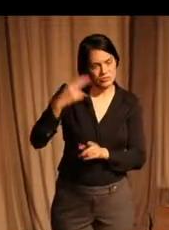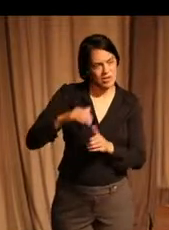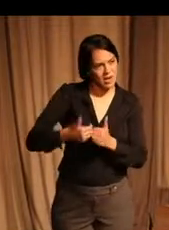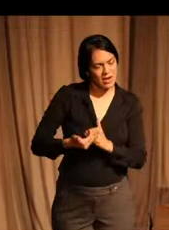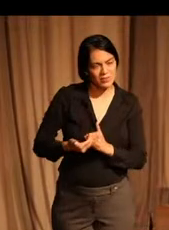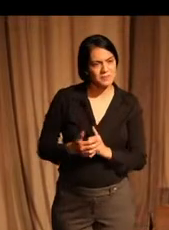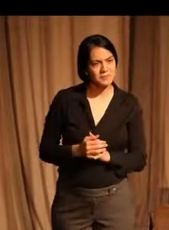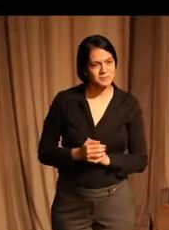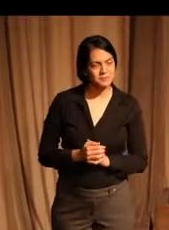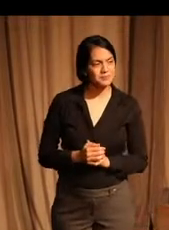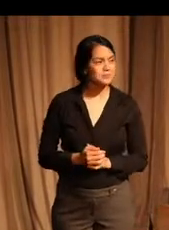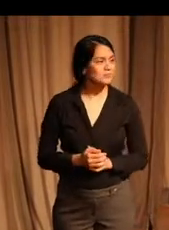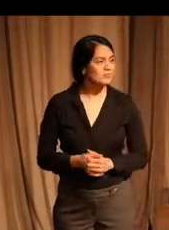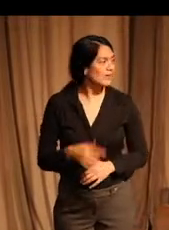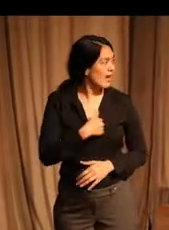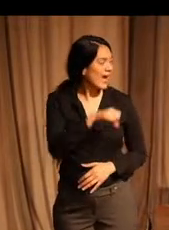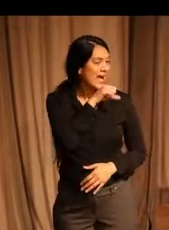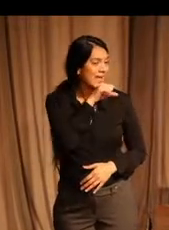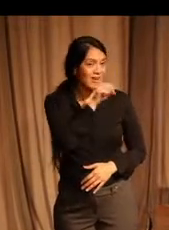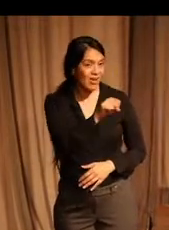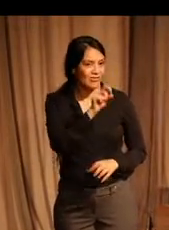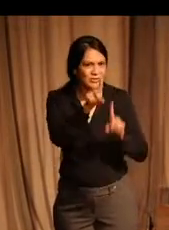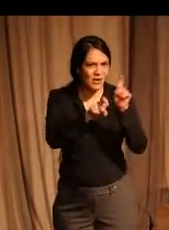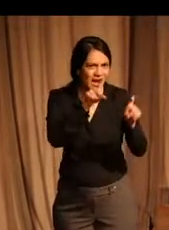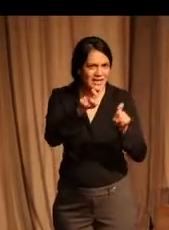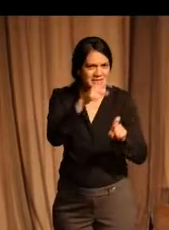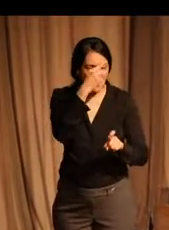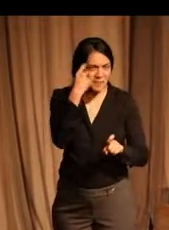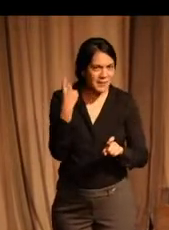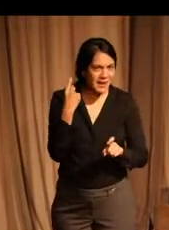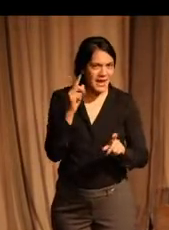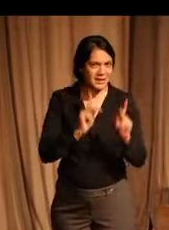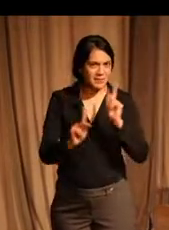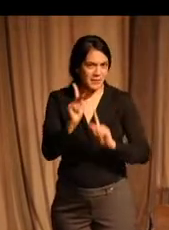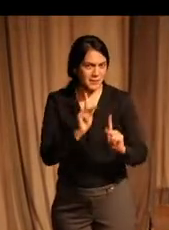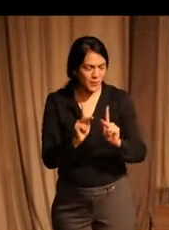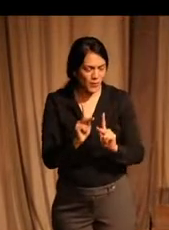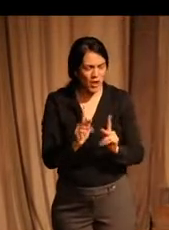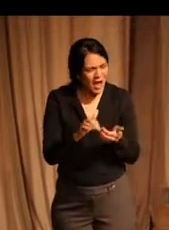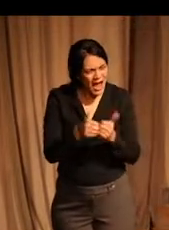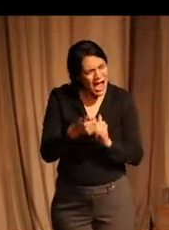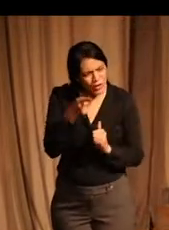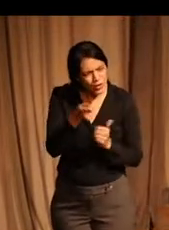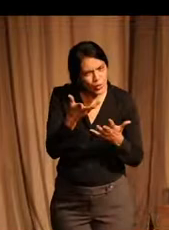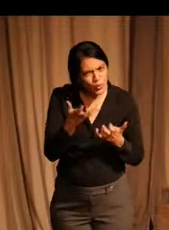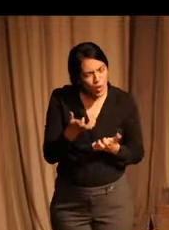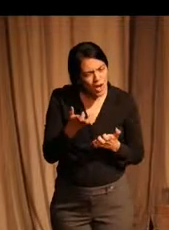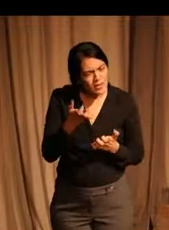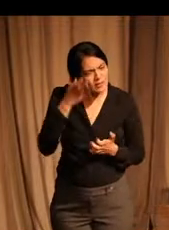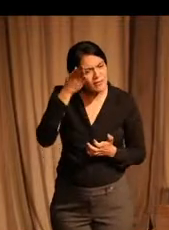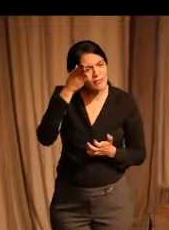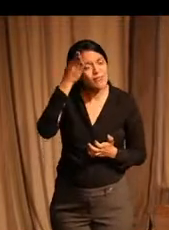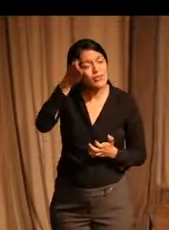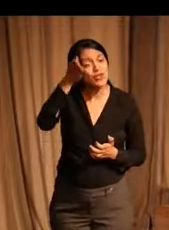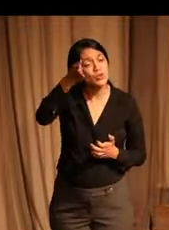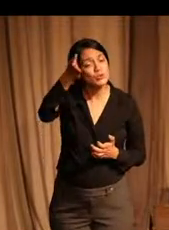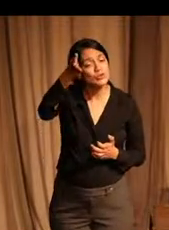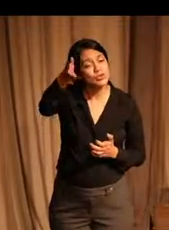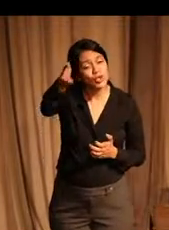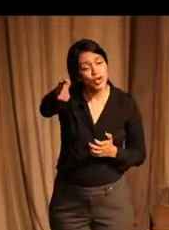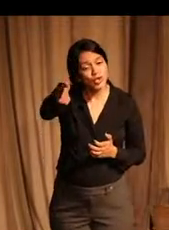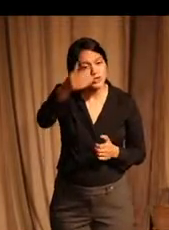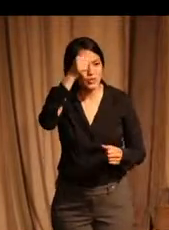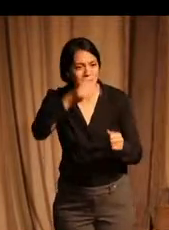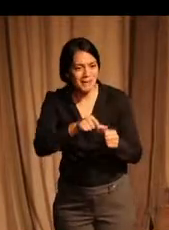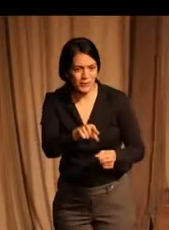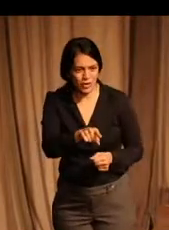I like to ask black people, how do you want to be remembered as an ancestor? Because we're future ancestors right